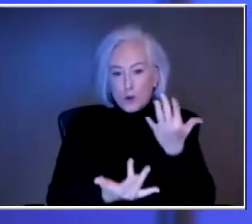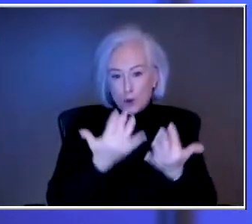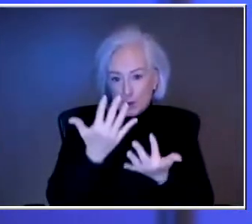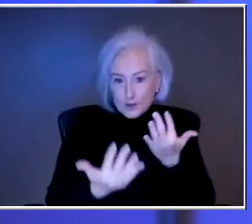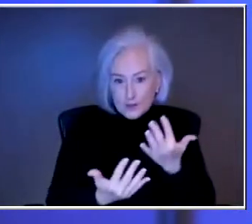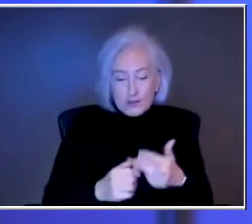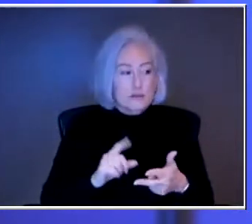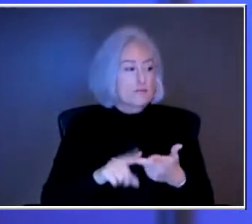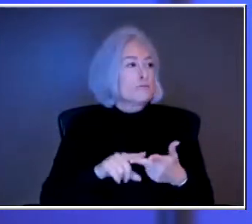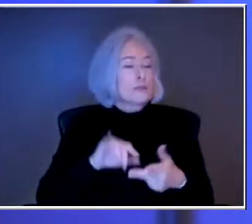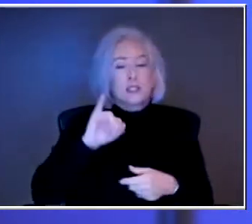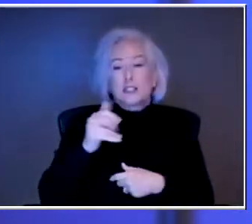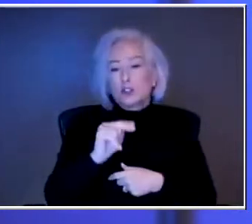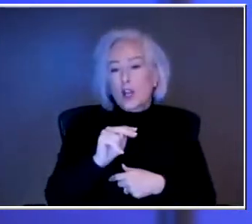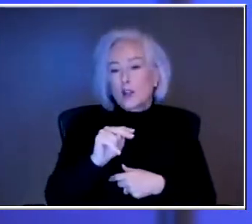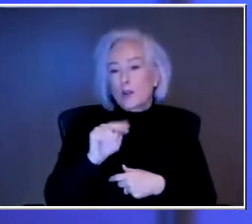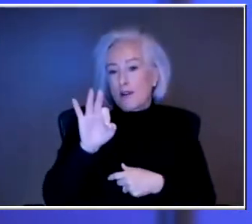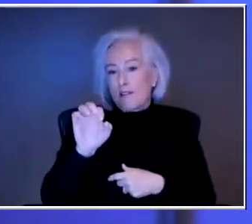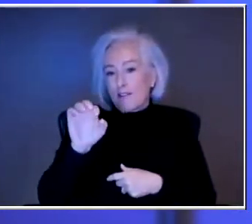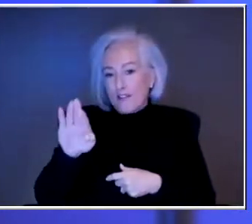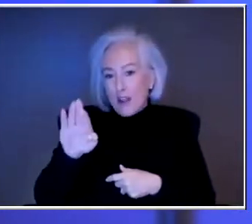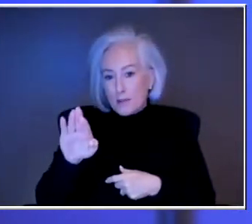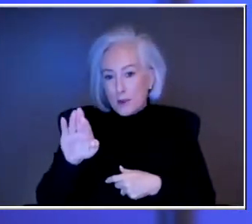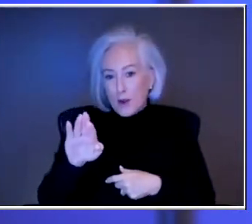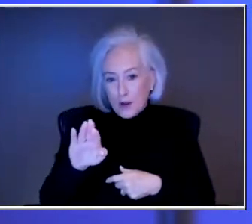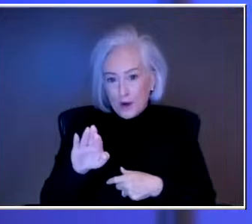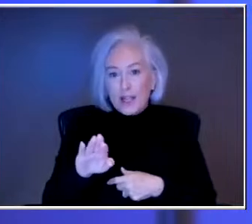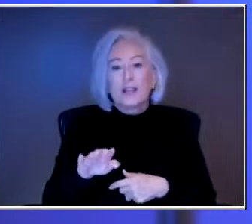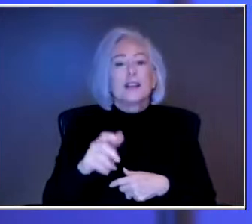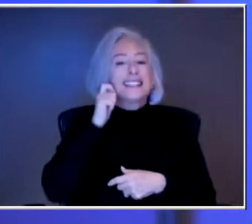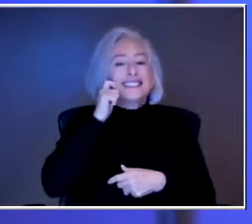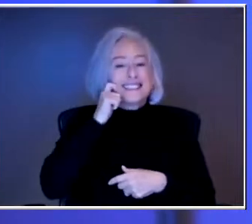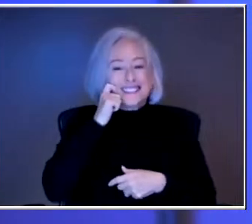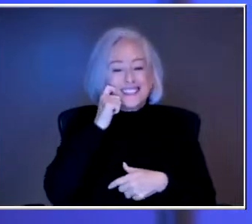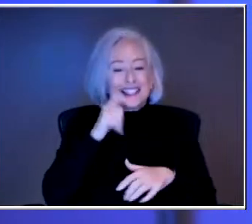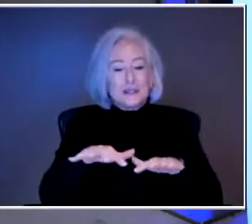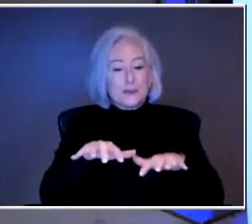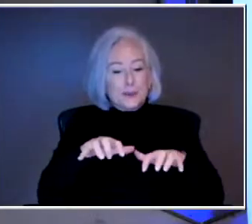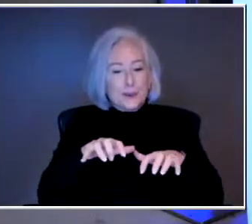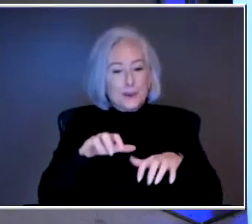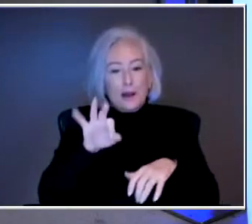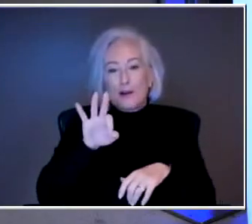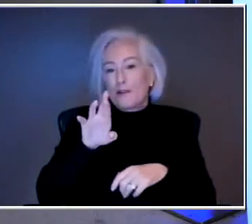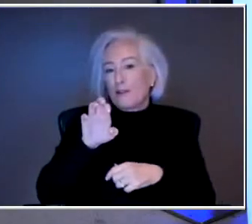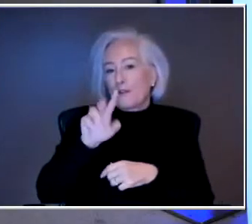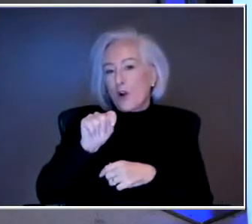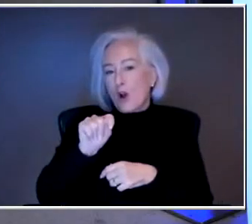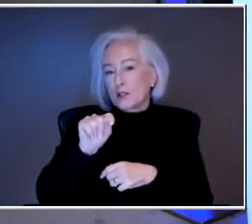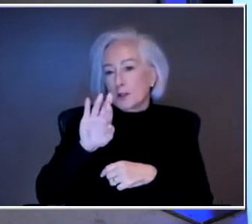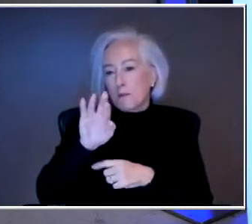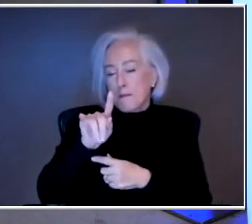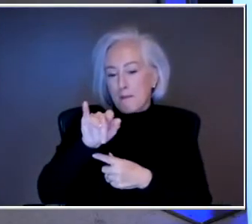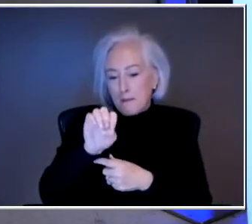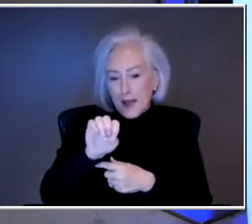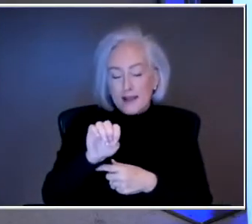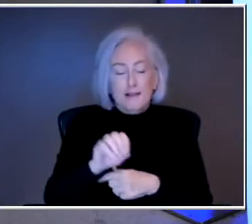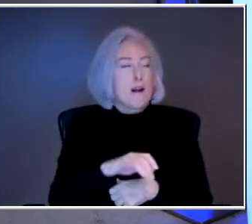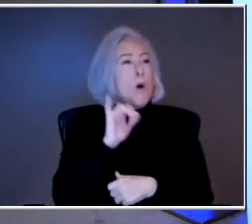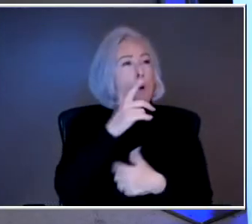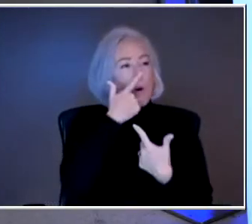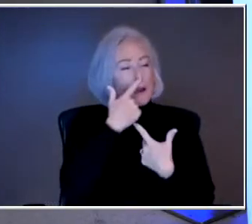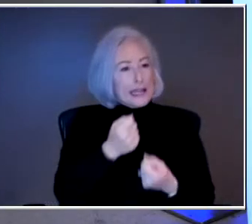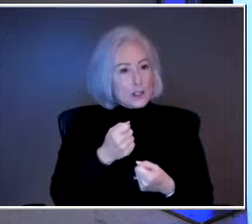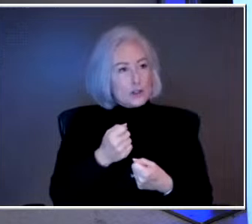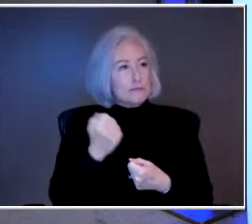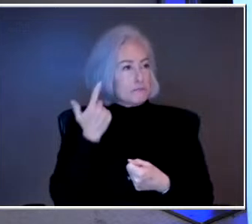January, February, we might see frostbite. So we have a lot of different types of patients. And it's interesting. A lot of this sounds like basic information, but